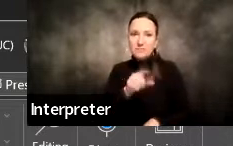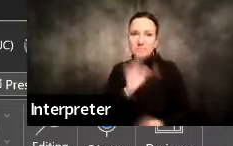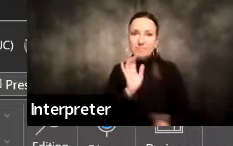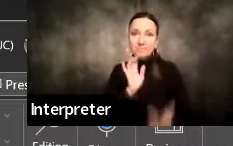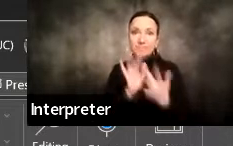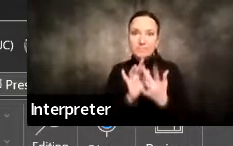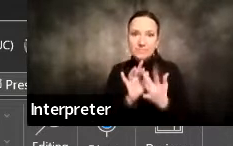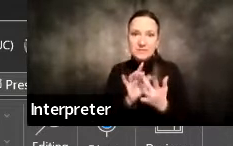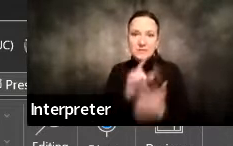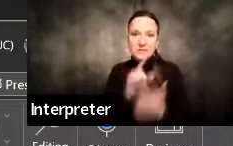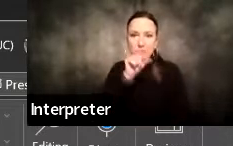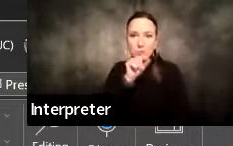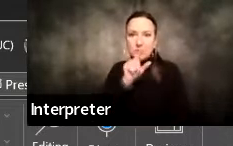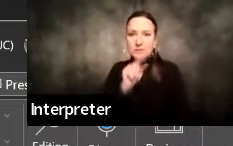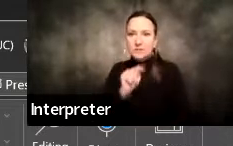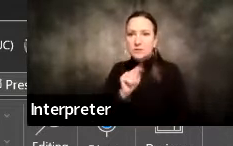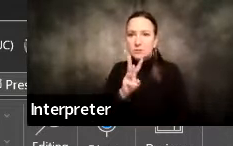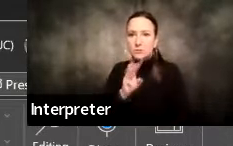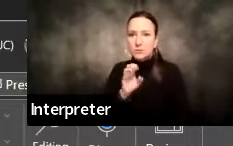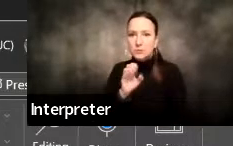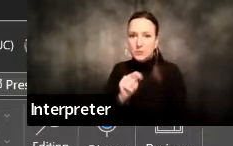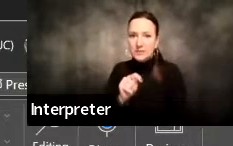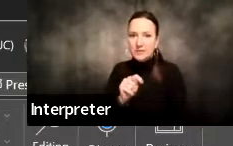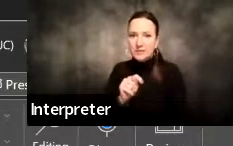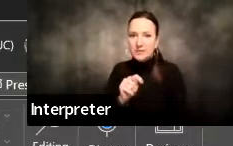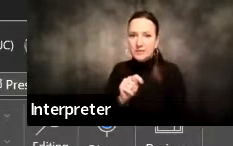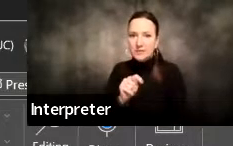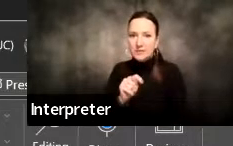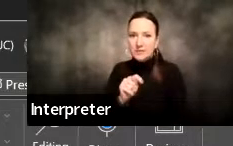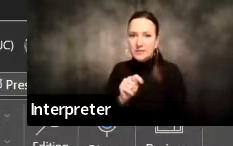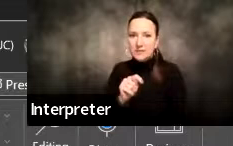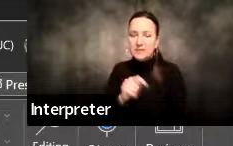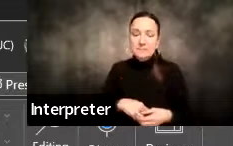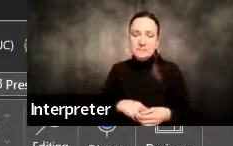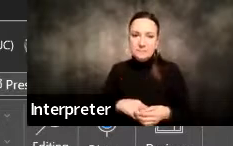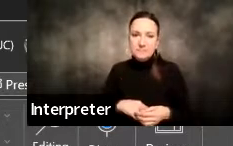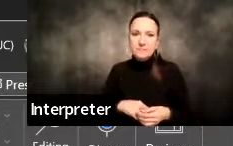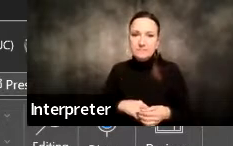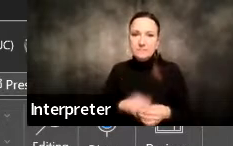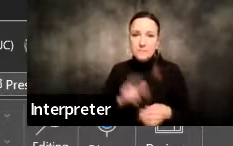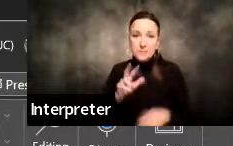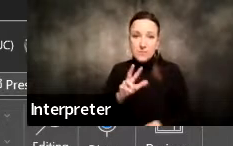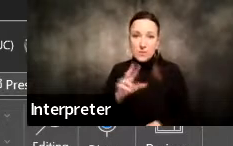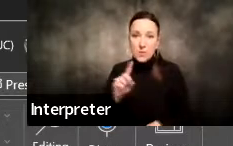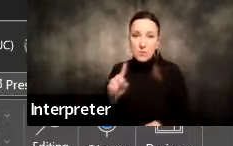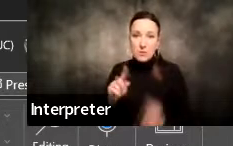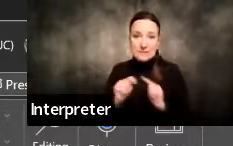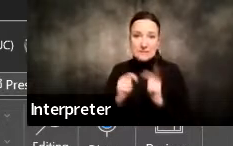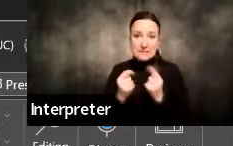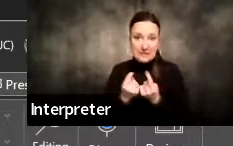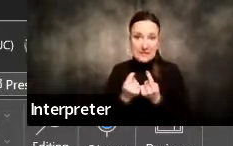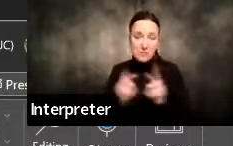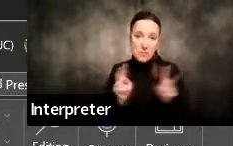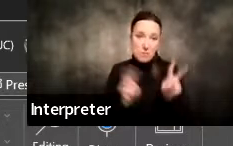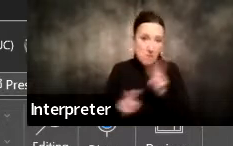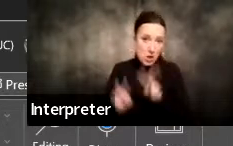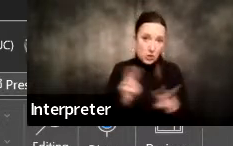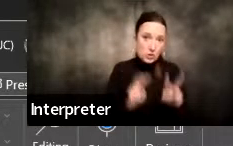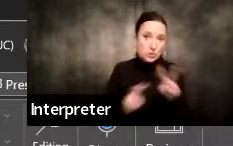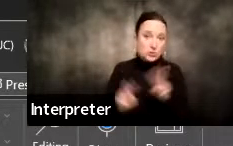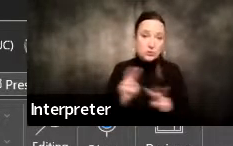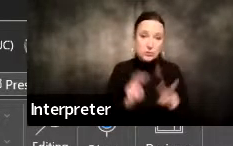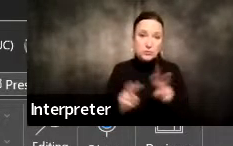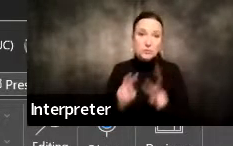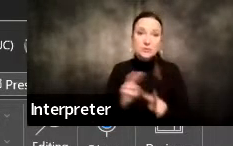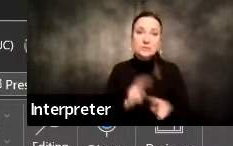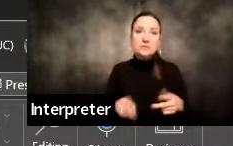different service requests. We have a social media team on the 311 side to take any service request that way. We